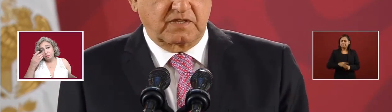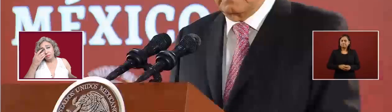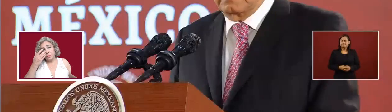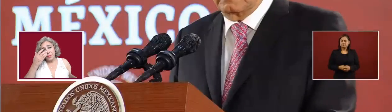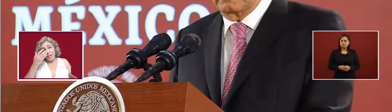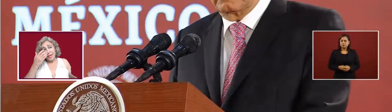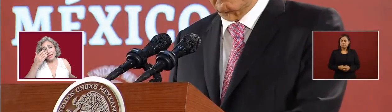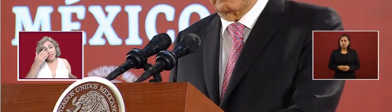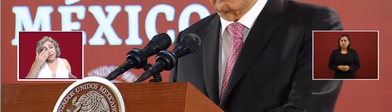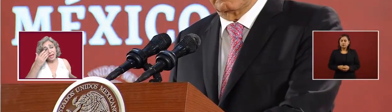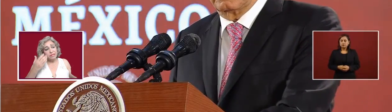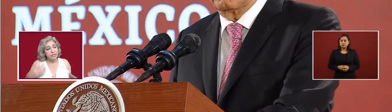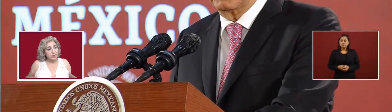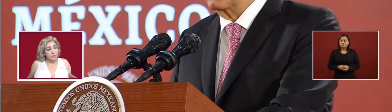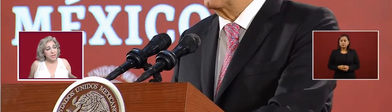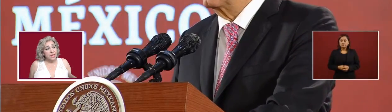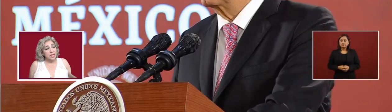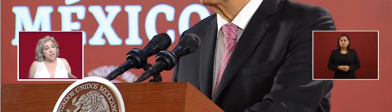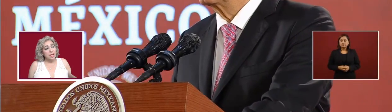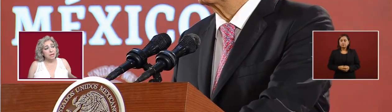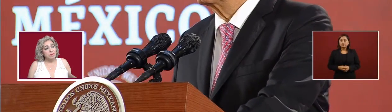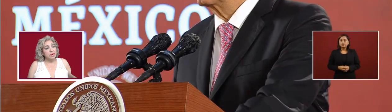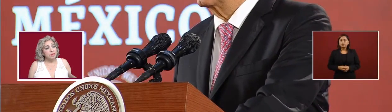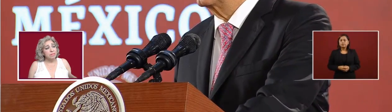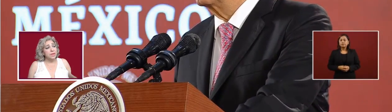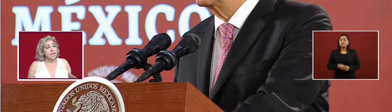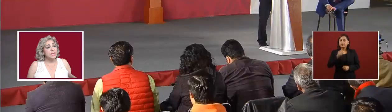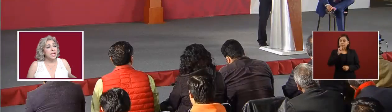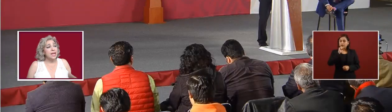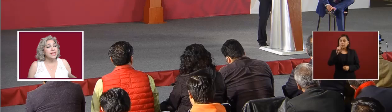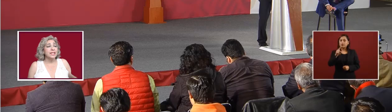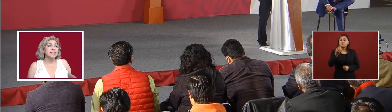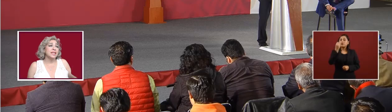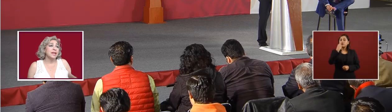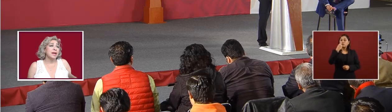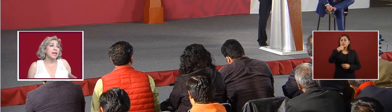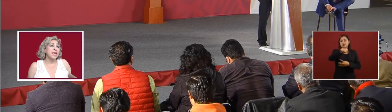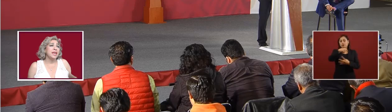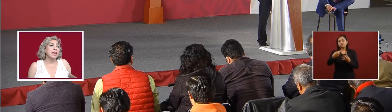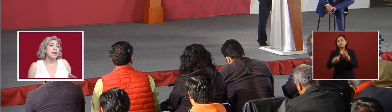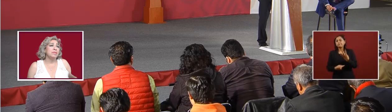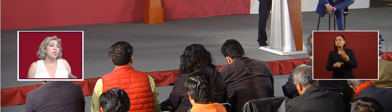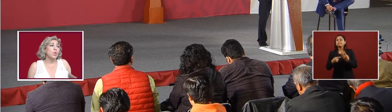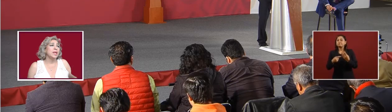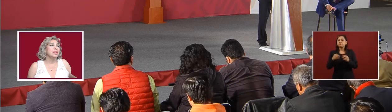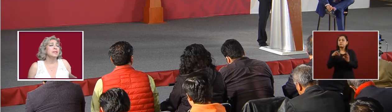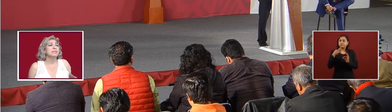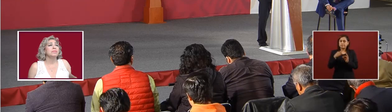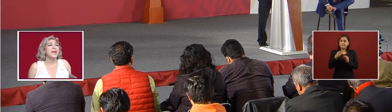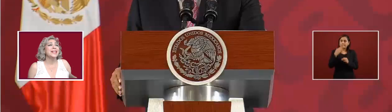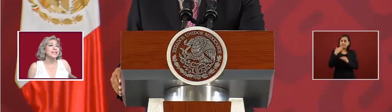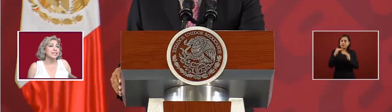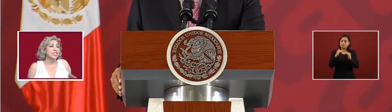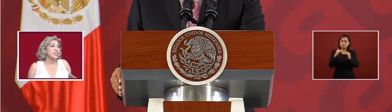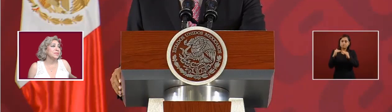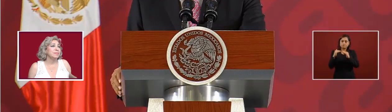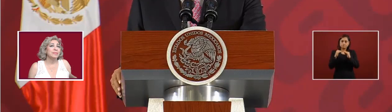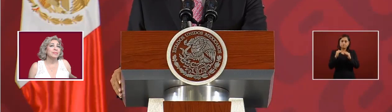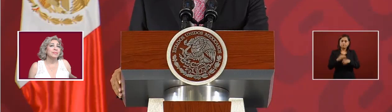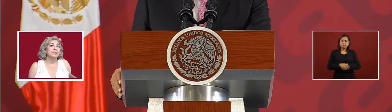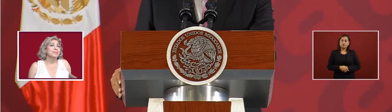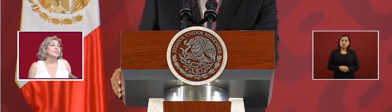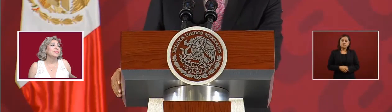and to have a diet that's well balanced